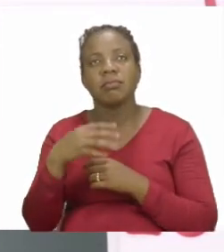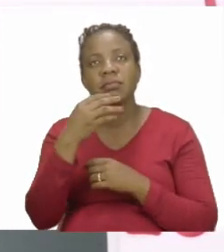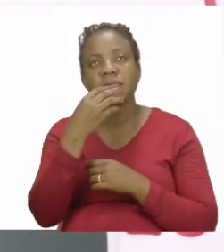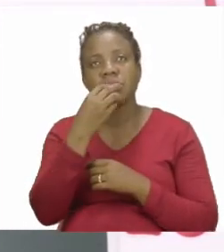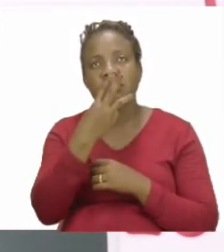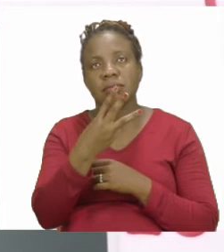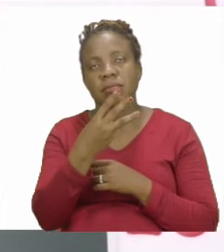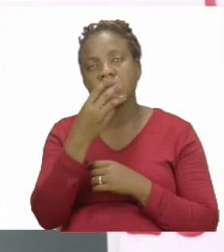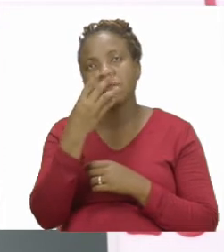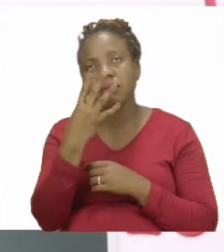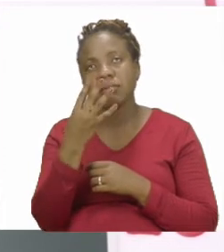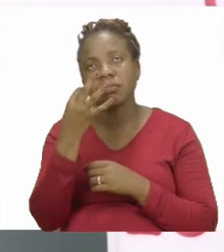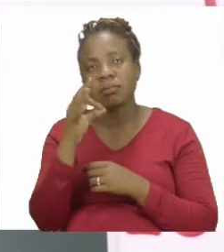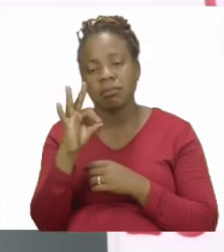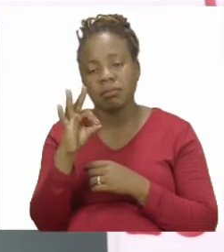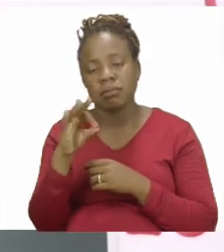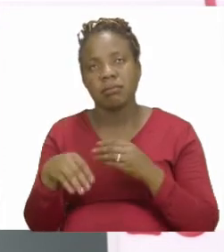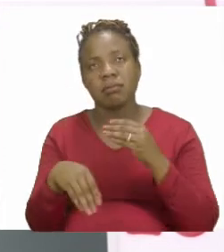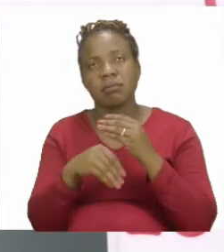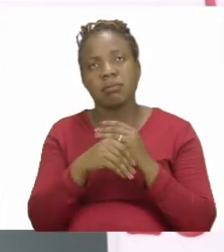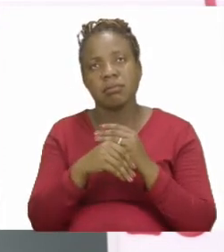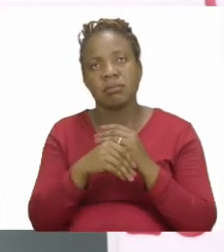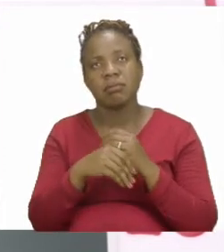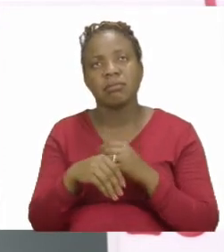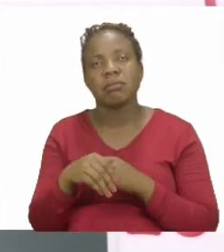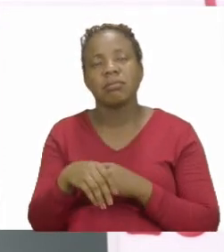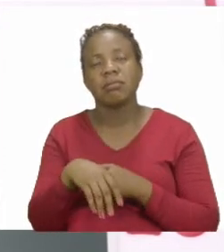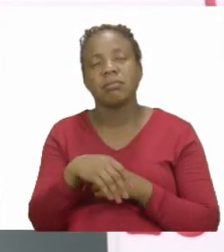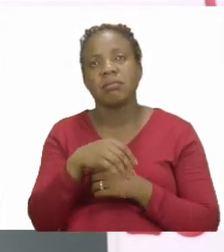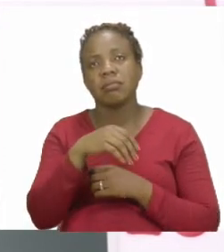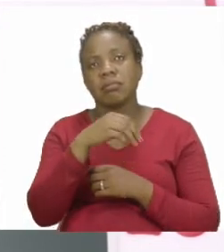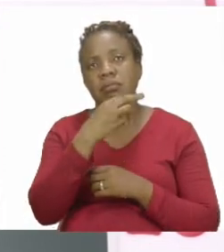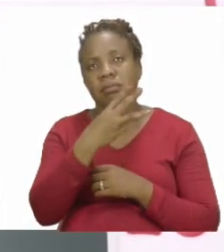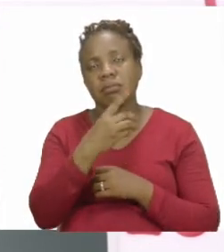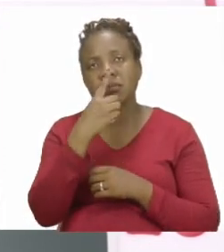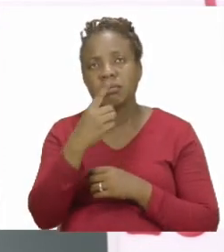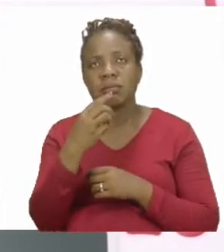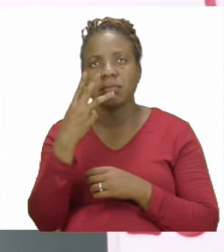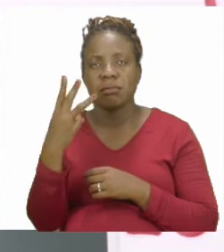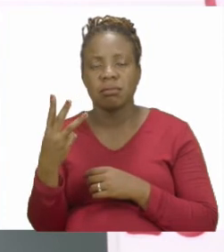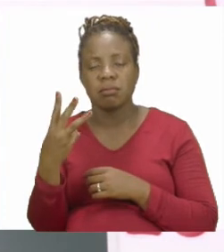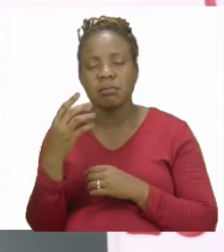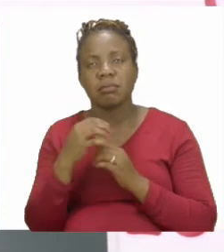313. Let's add together. 9 plus 3